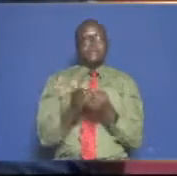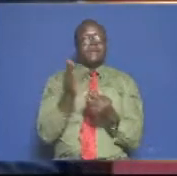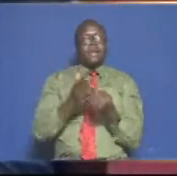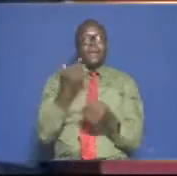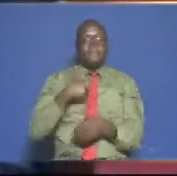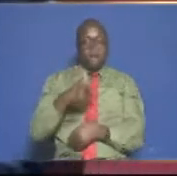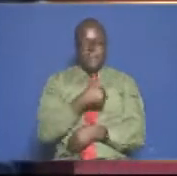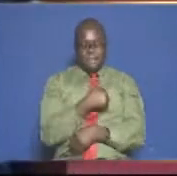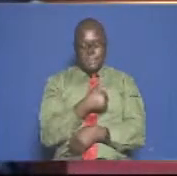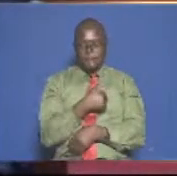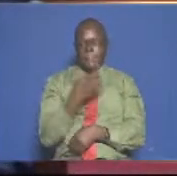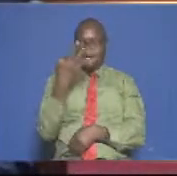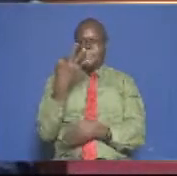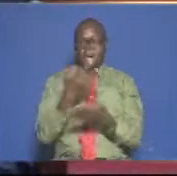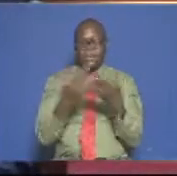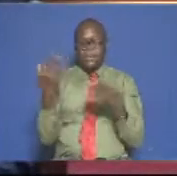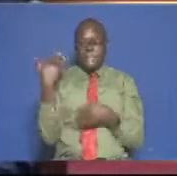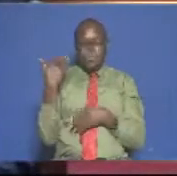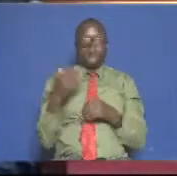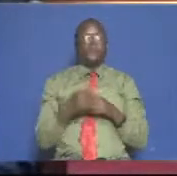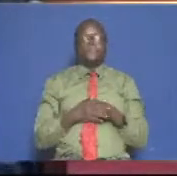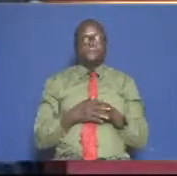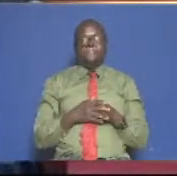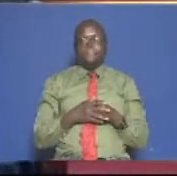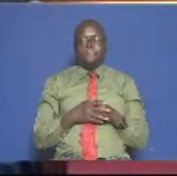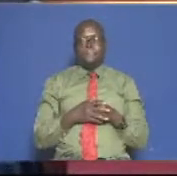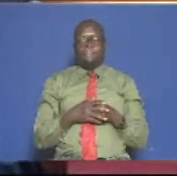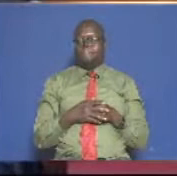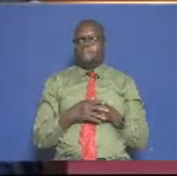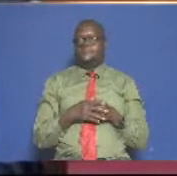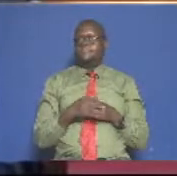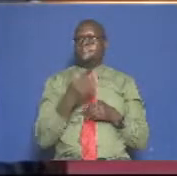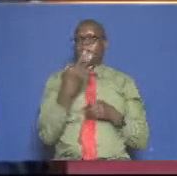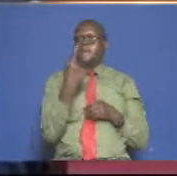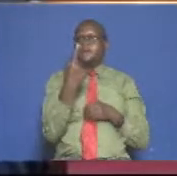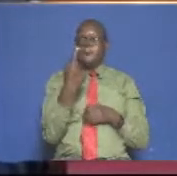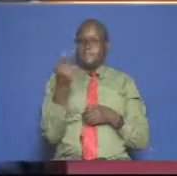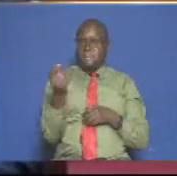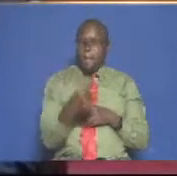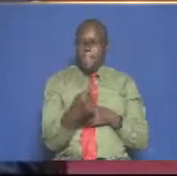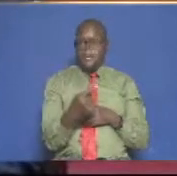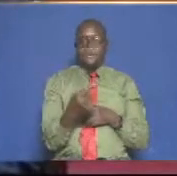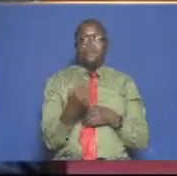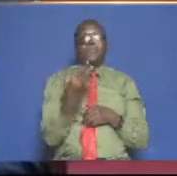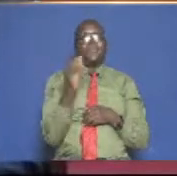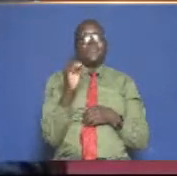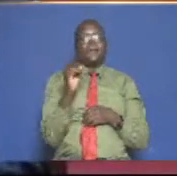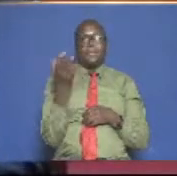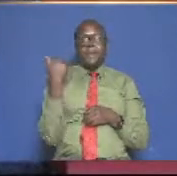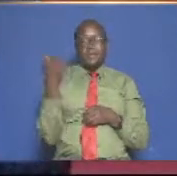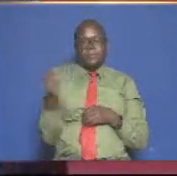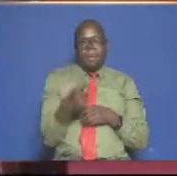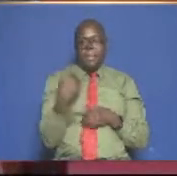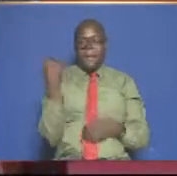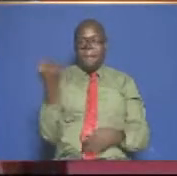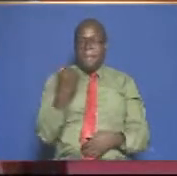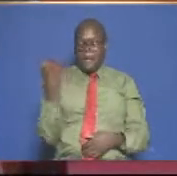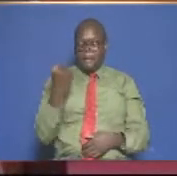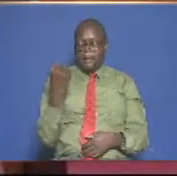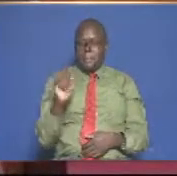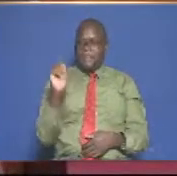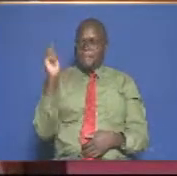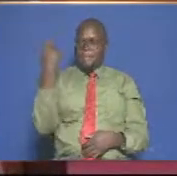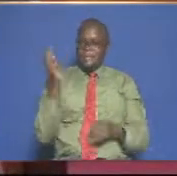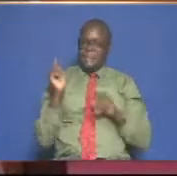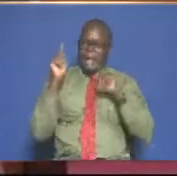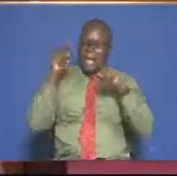So 3 weeks ago, Mr. Speaker, less than 3 weeks ago, on 30th of last month, Mr. Speaker, when the president